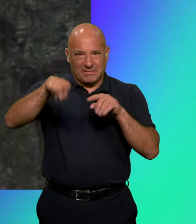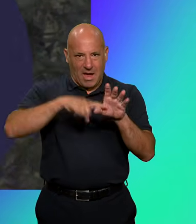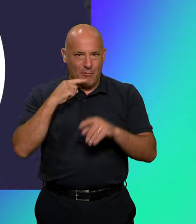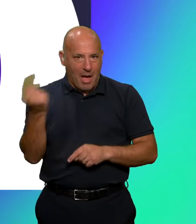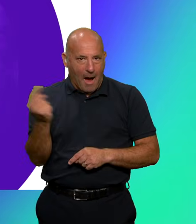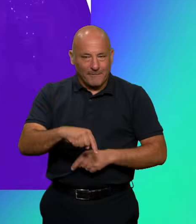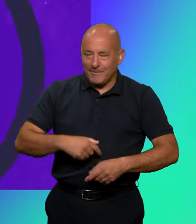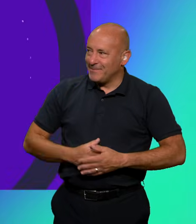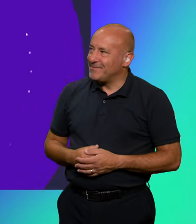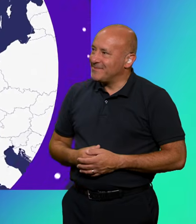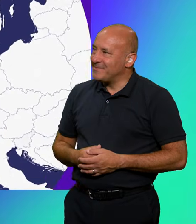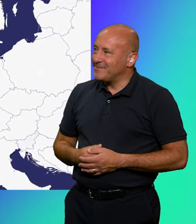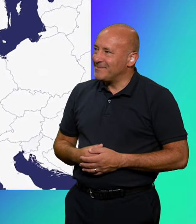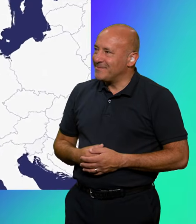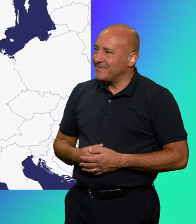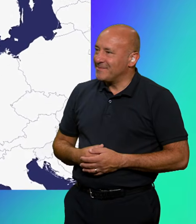year.